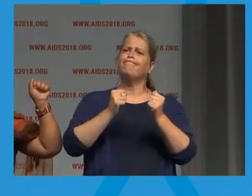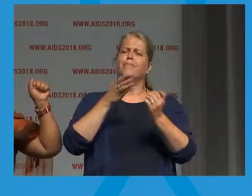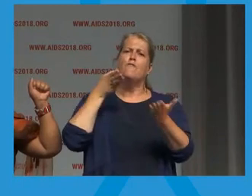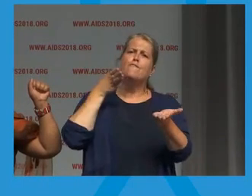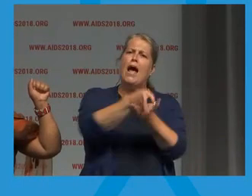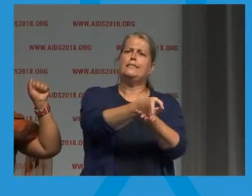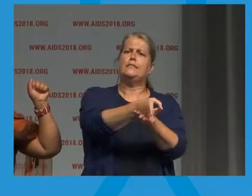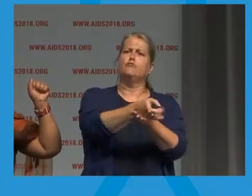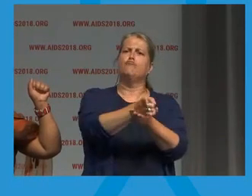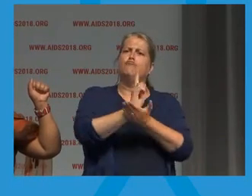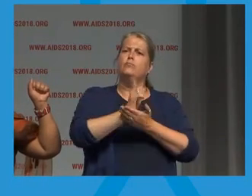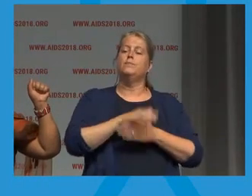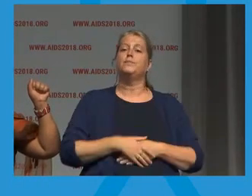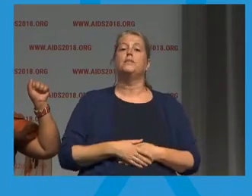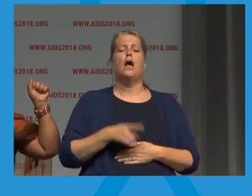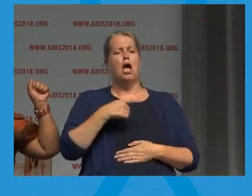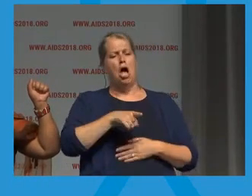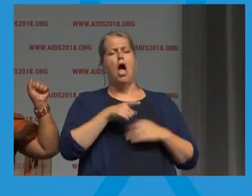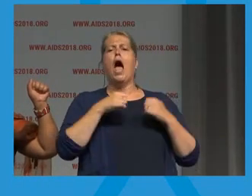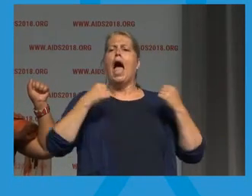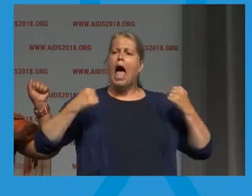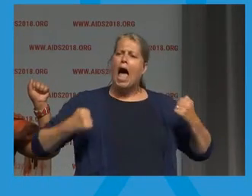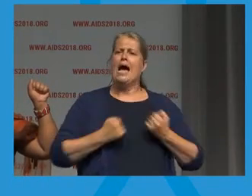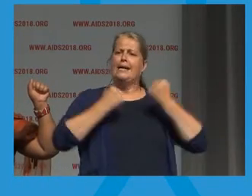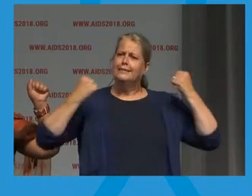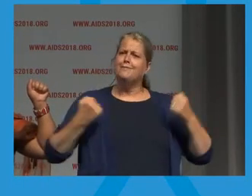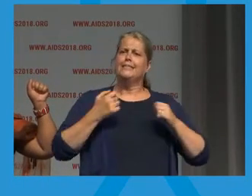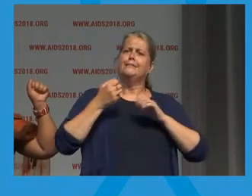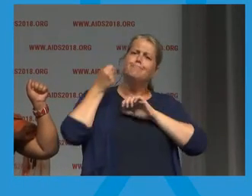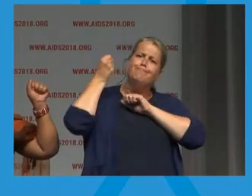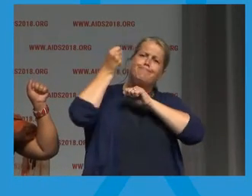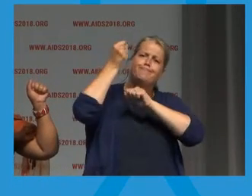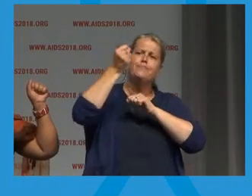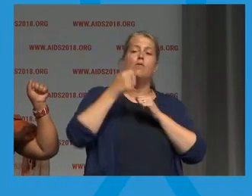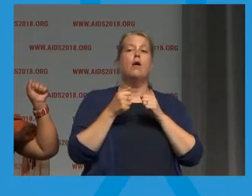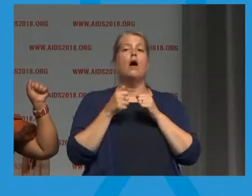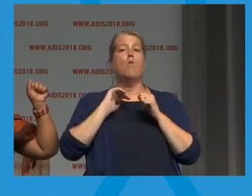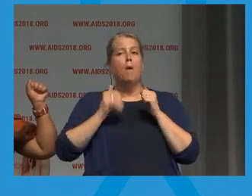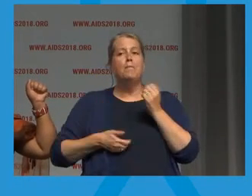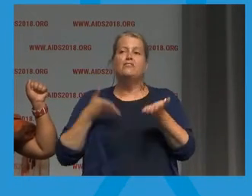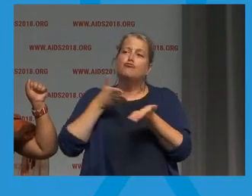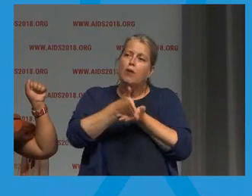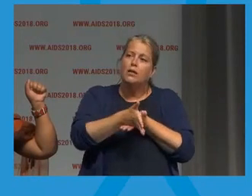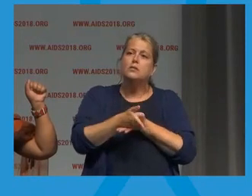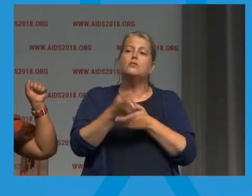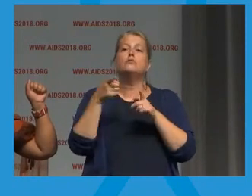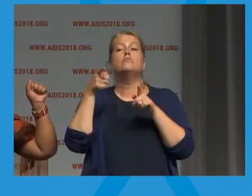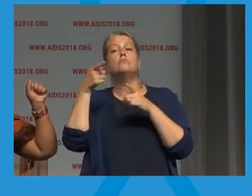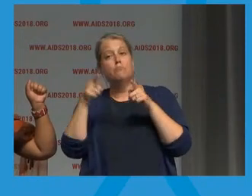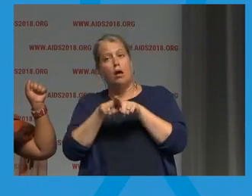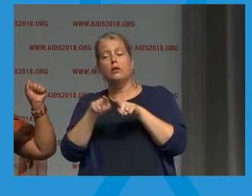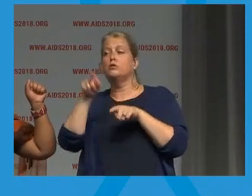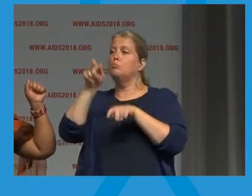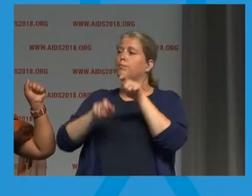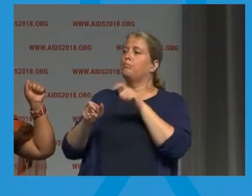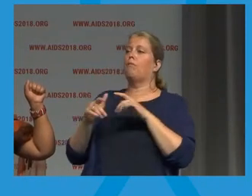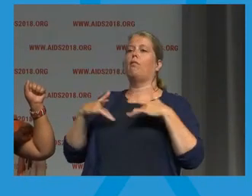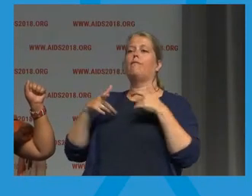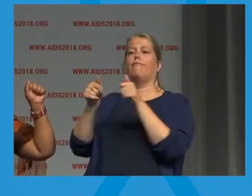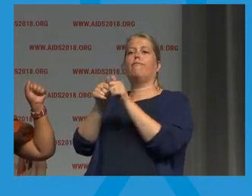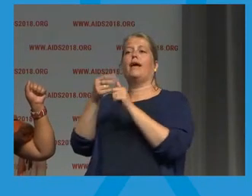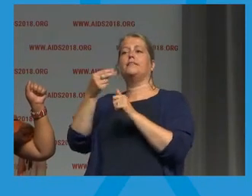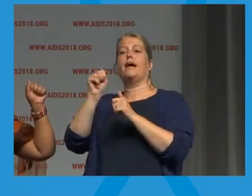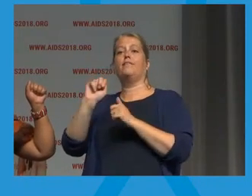was a trailblazer, activist for the rights of the women and people living with HIV. She was